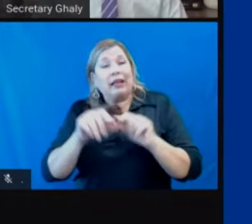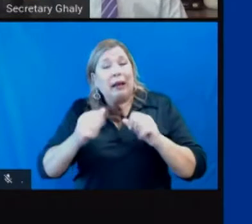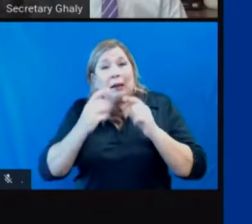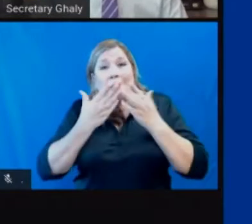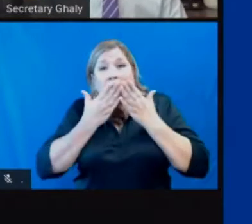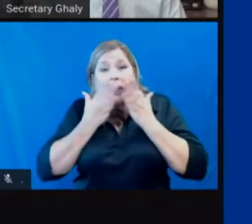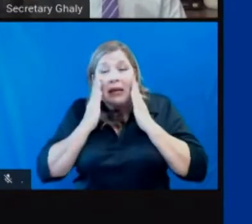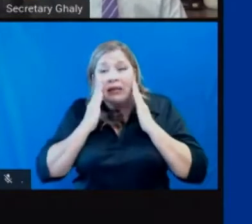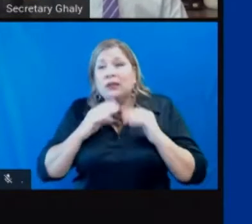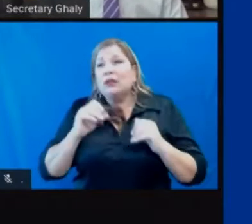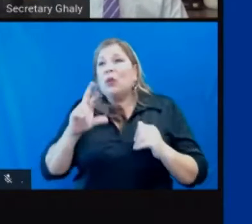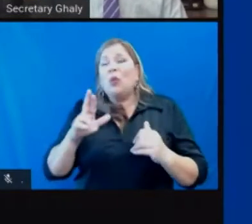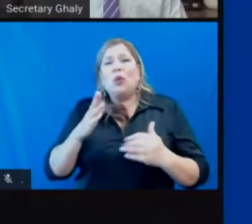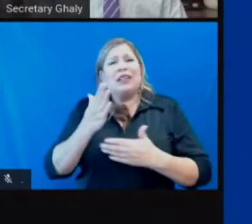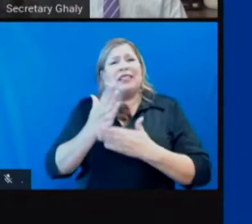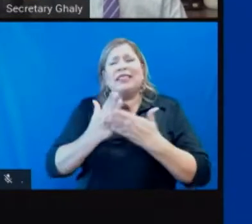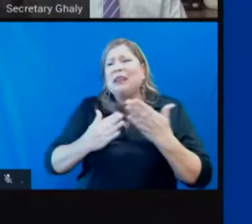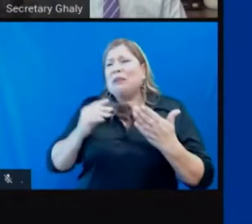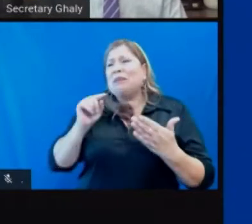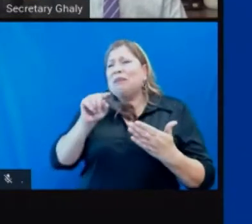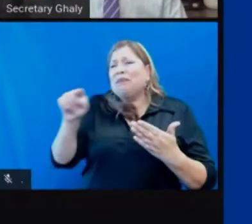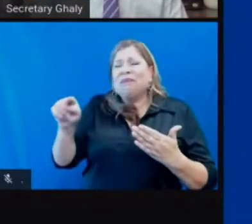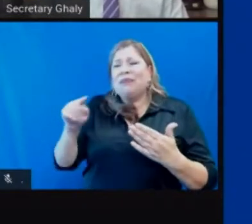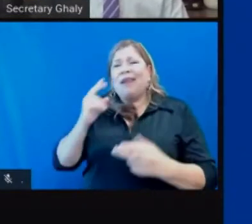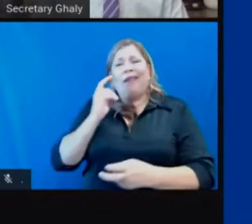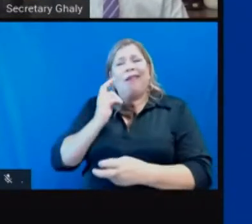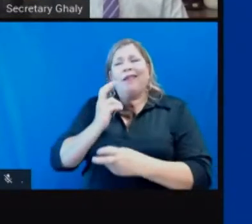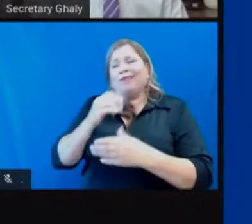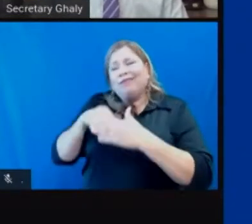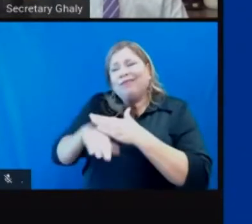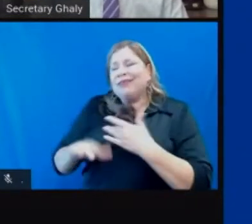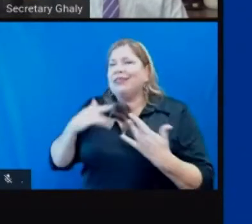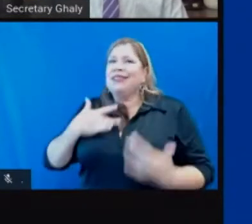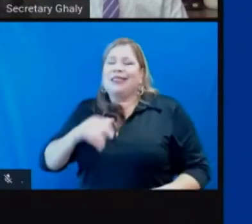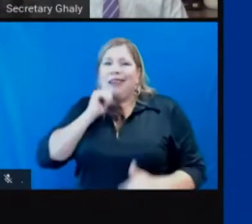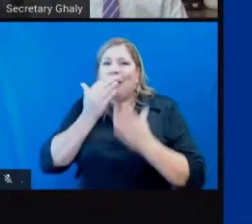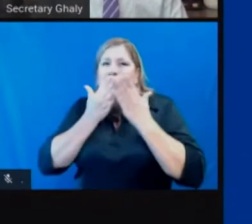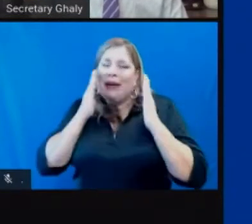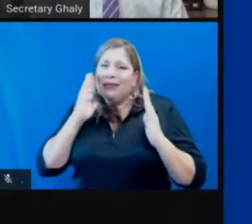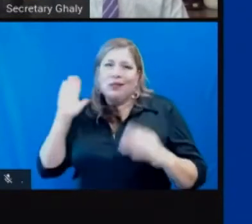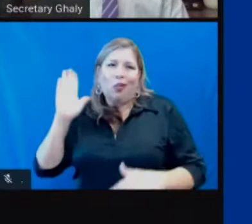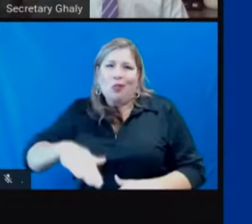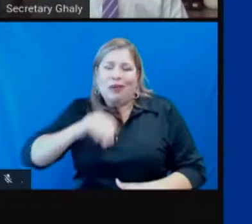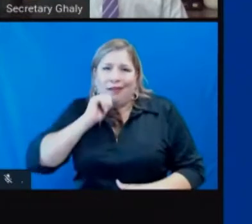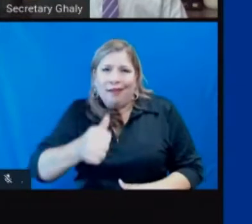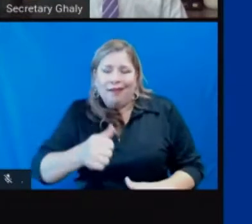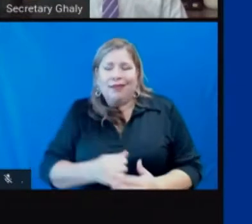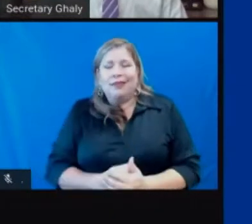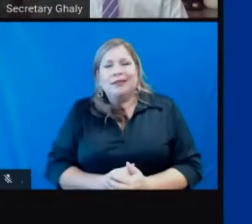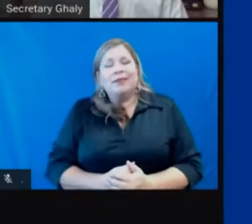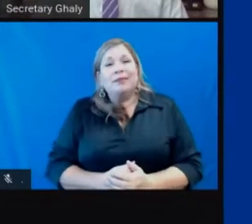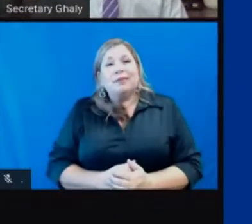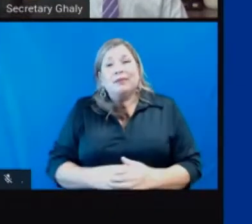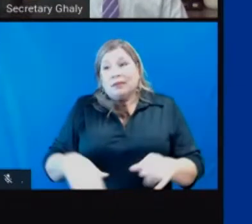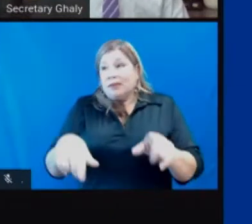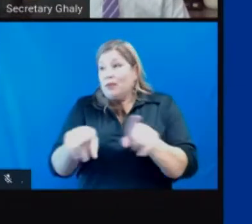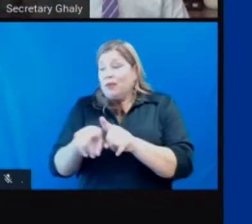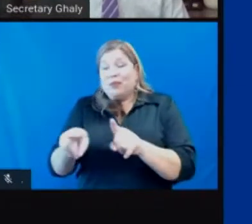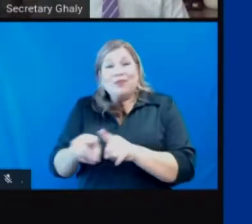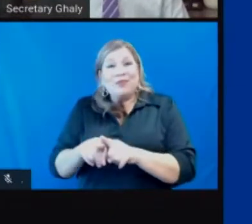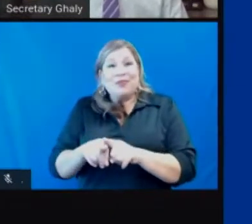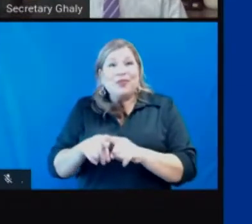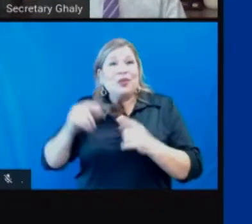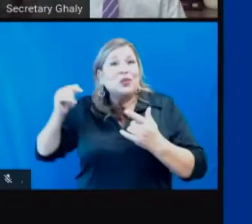that don't have an easy time masking the whole time. And of course, greater travel. We've enjoyed